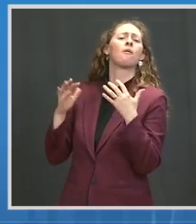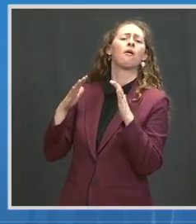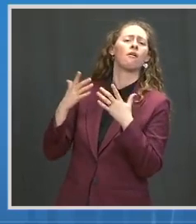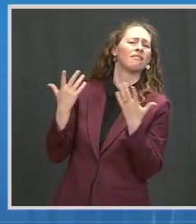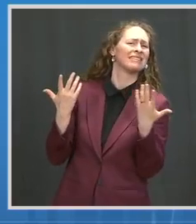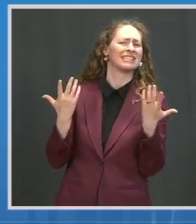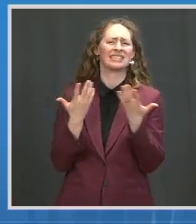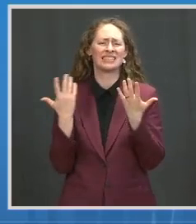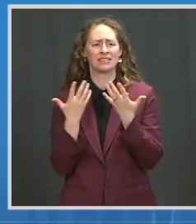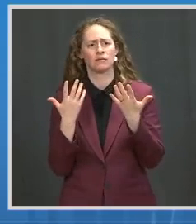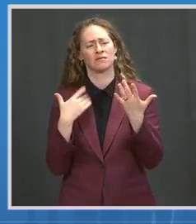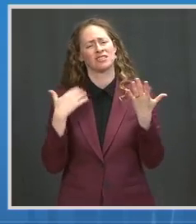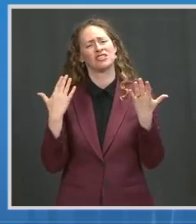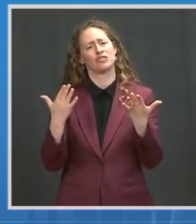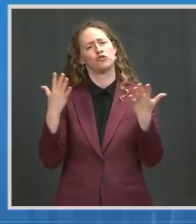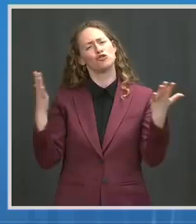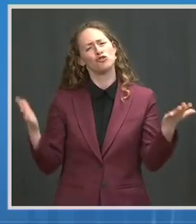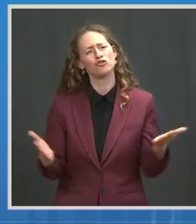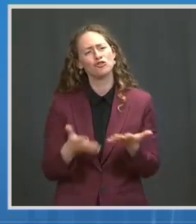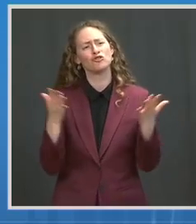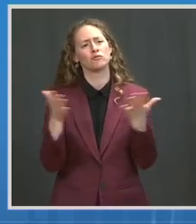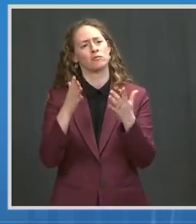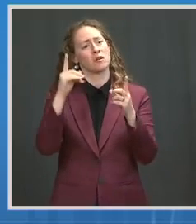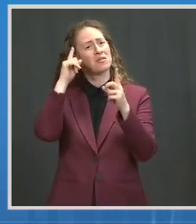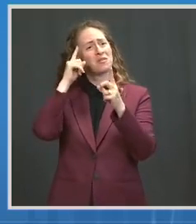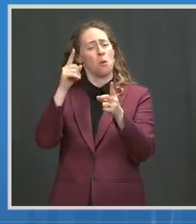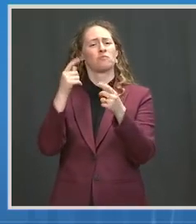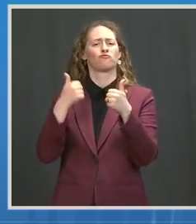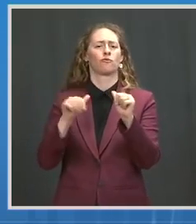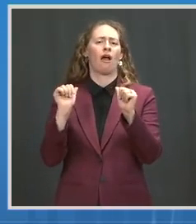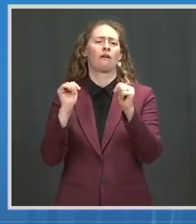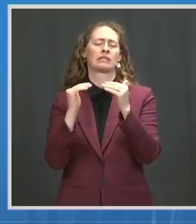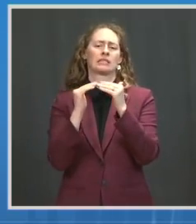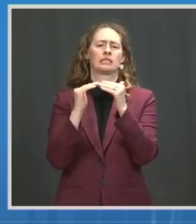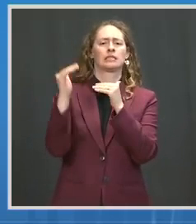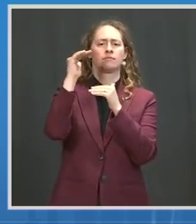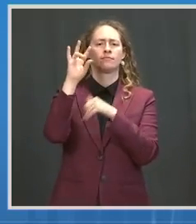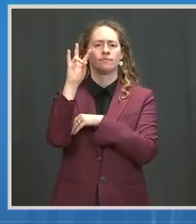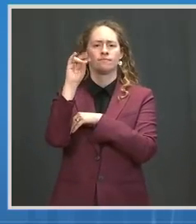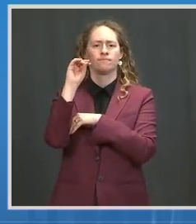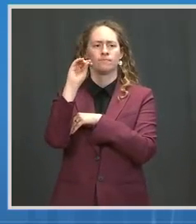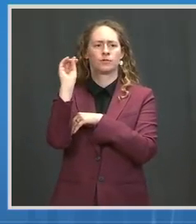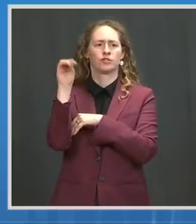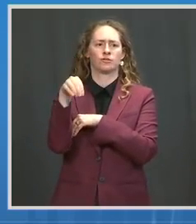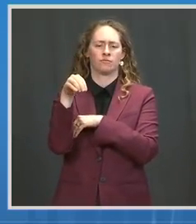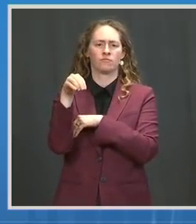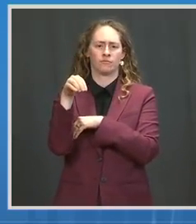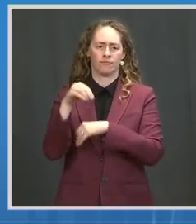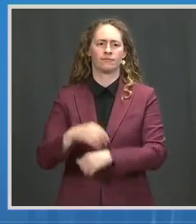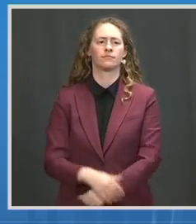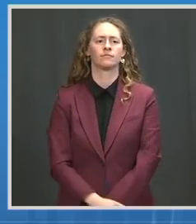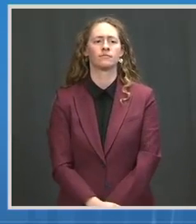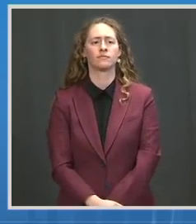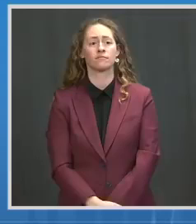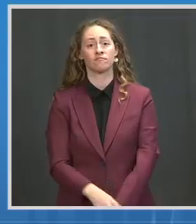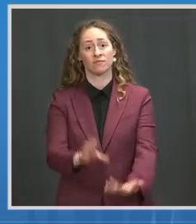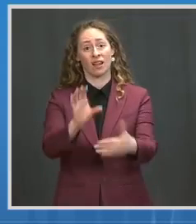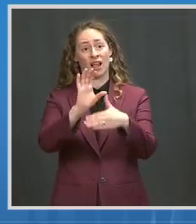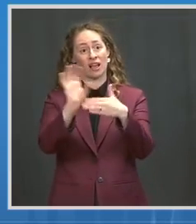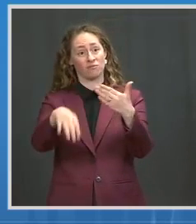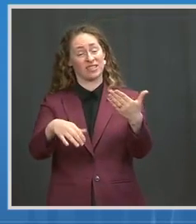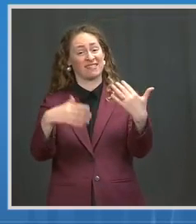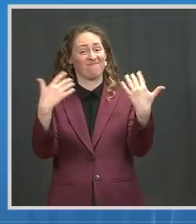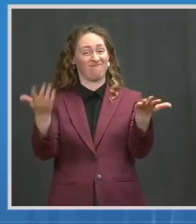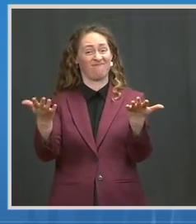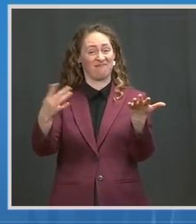reach the 70 and go well beyond it as we get into the summer. So the consequences, we all know, it's a fact. If